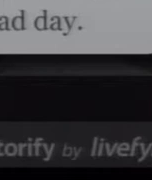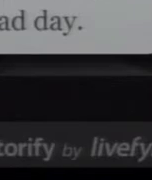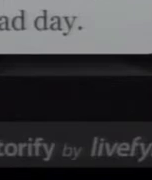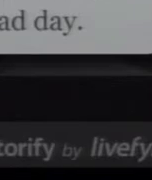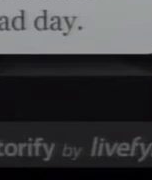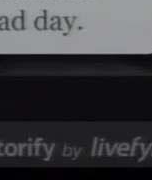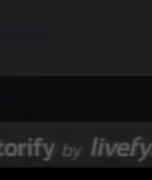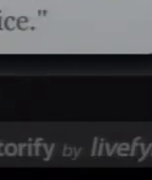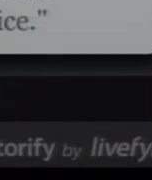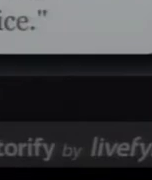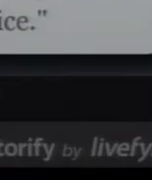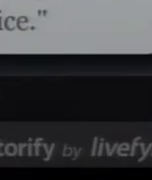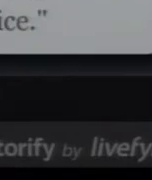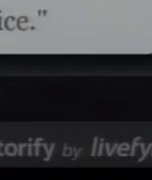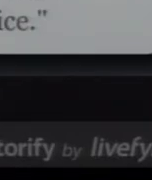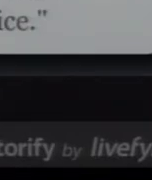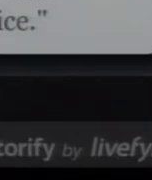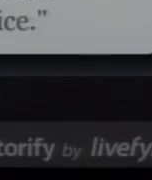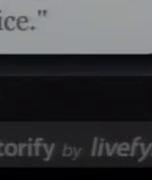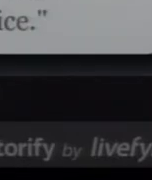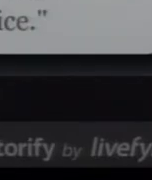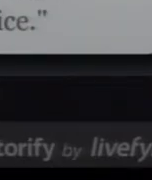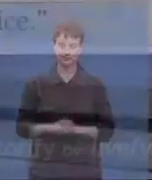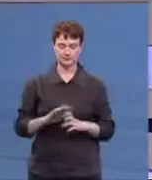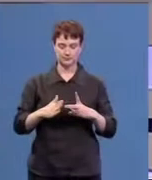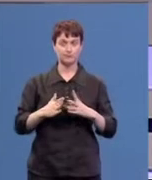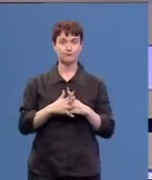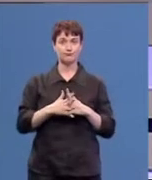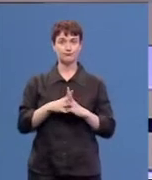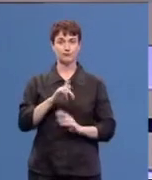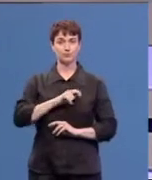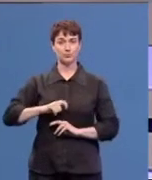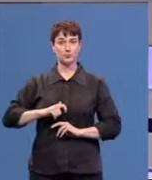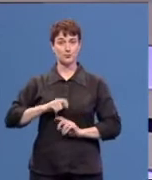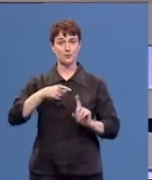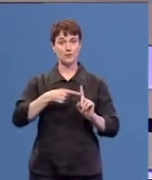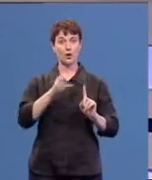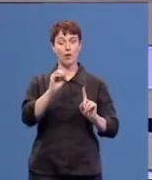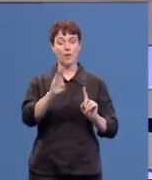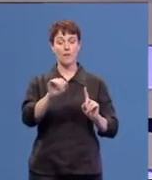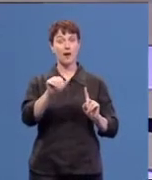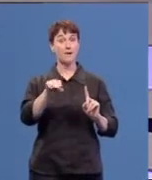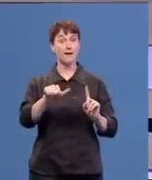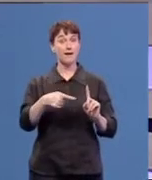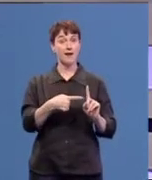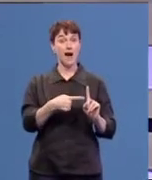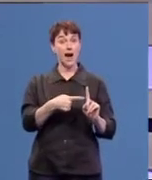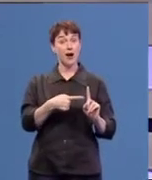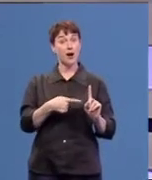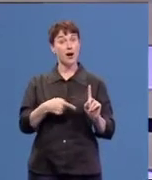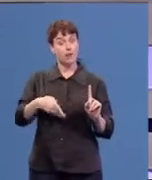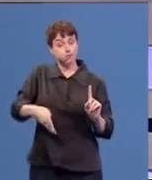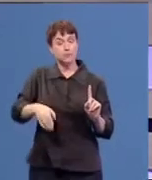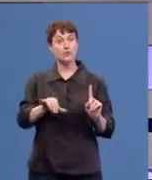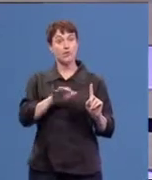beautiful, sad day. The President of the United States of America, Barack Obama, who will be in South Africa, which has